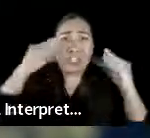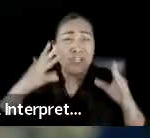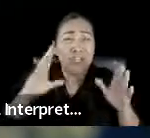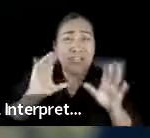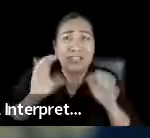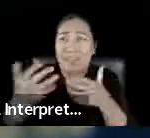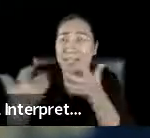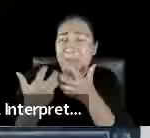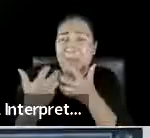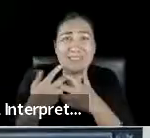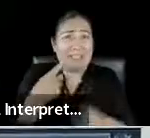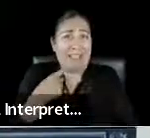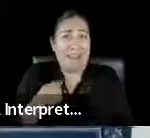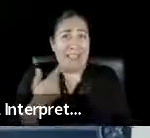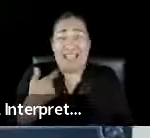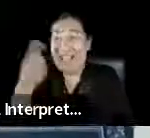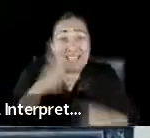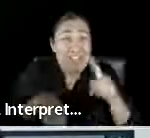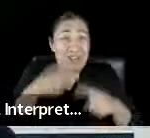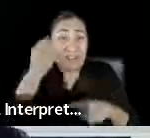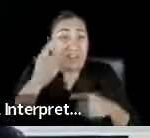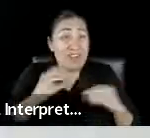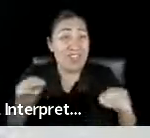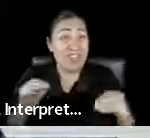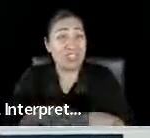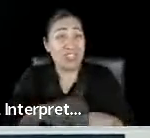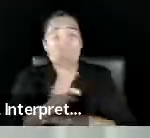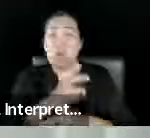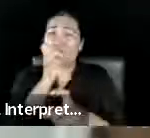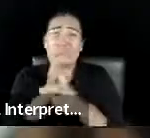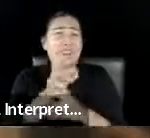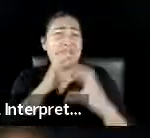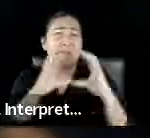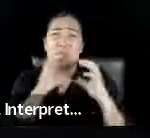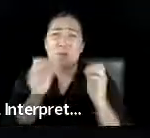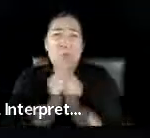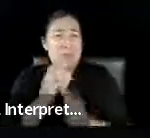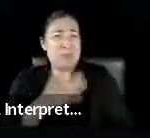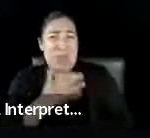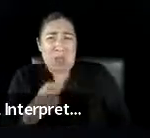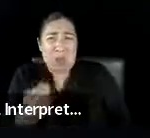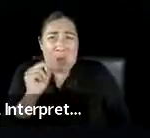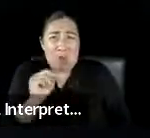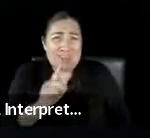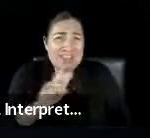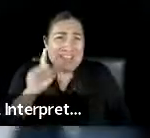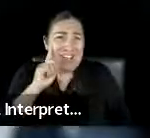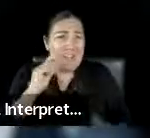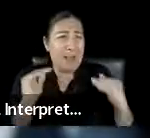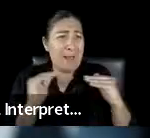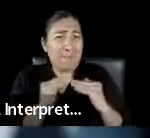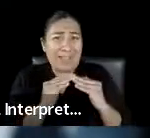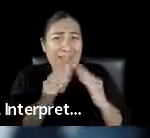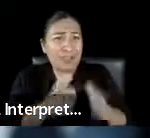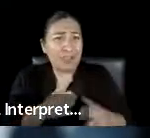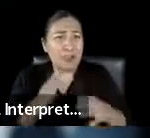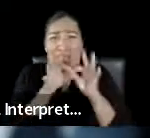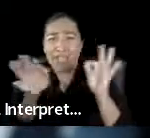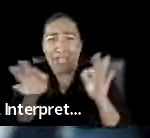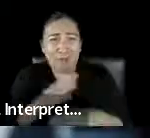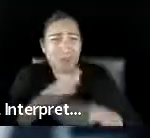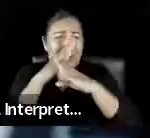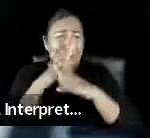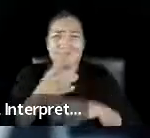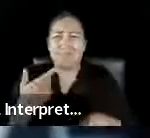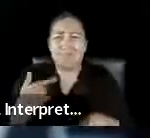I can't understand anything. It's difficult to even communicate with my own deaf peers with the language barrier. I can't